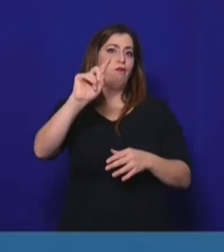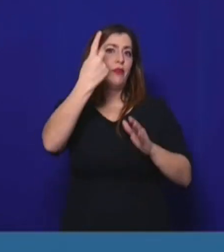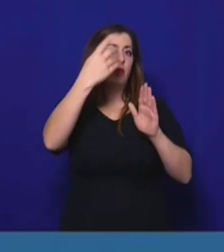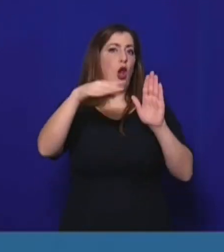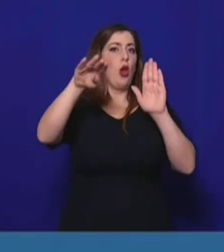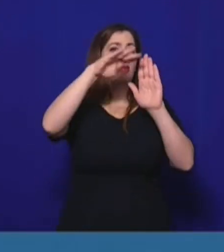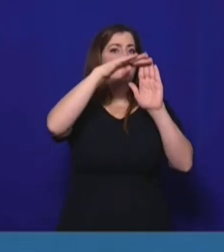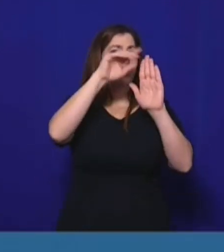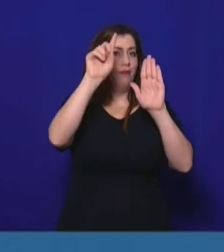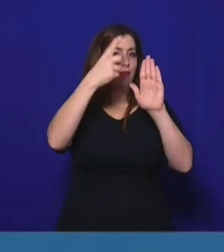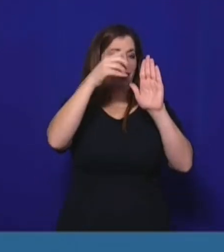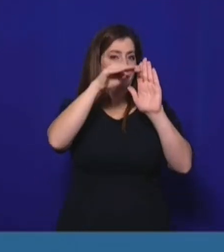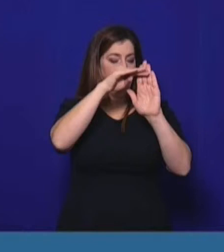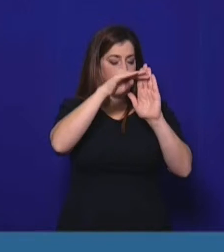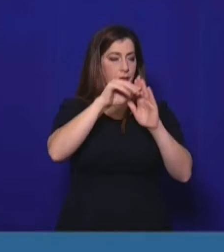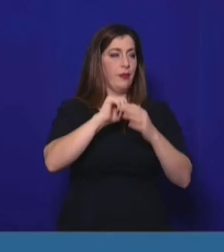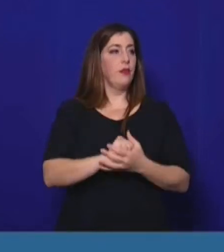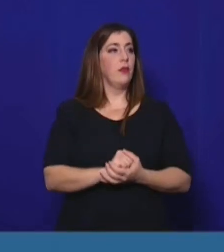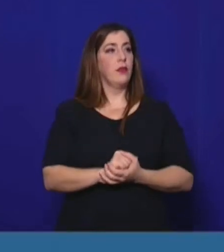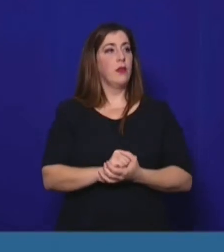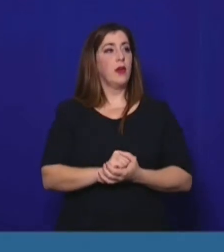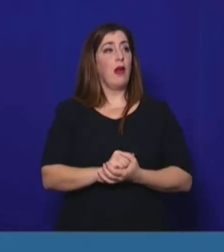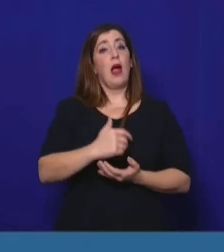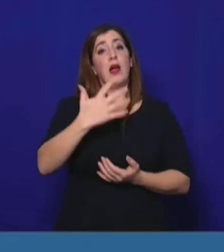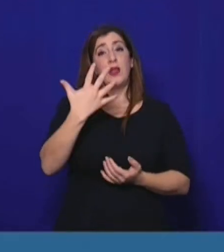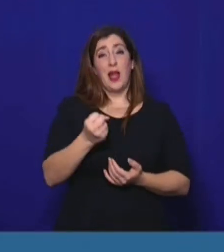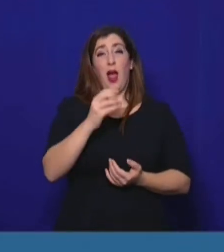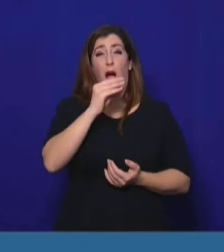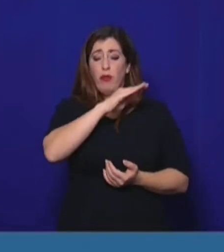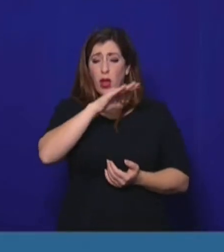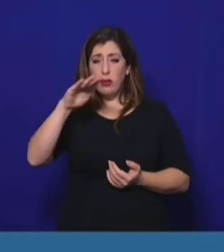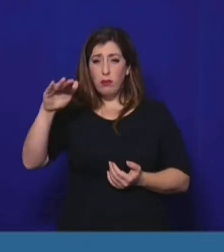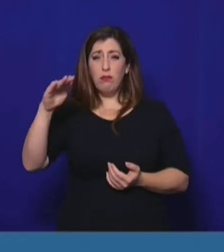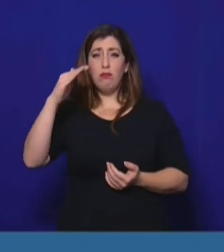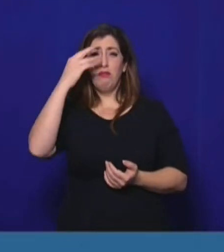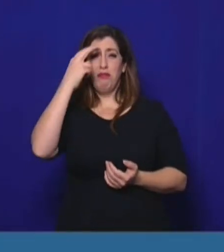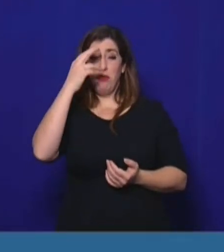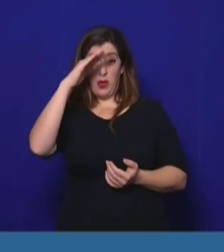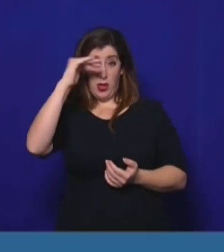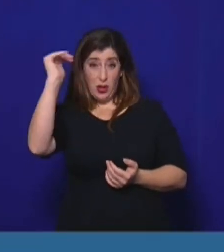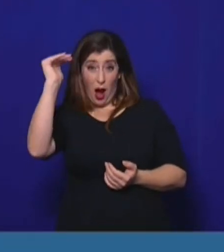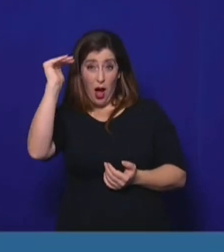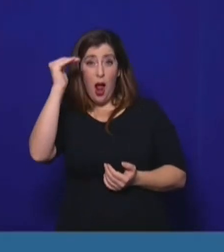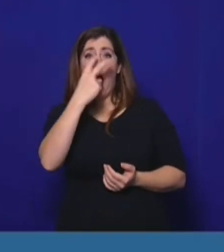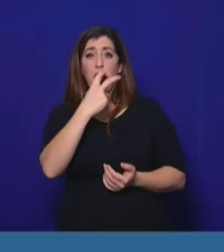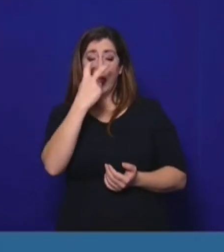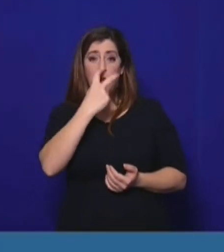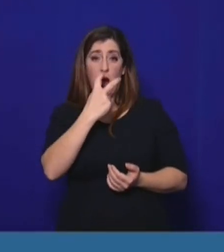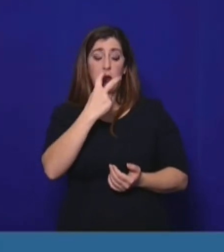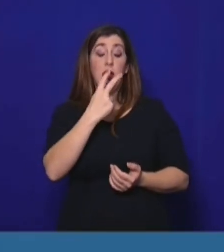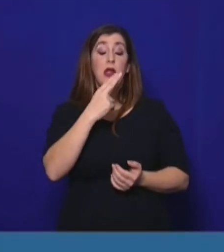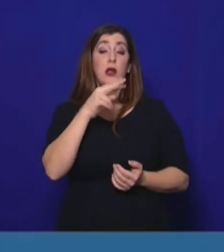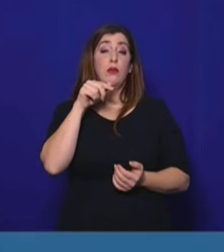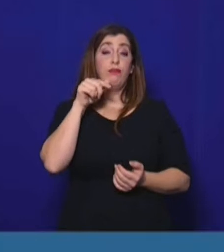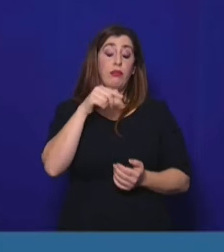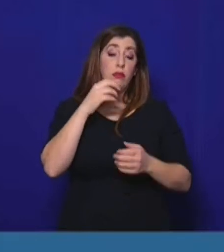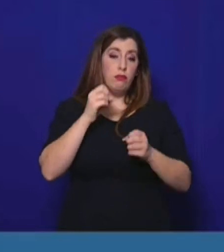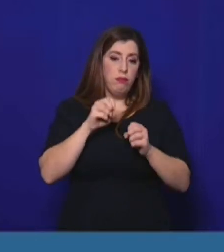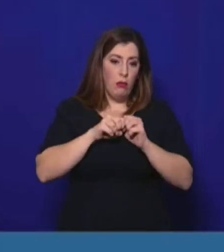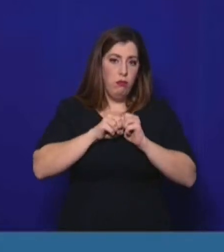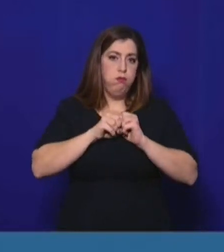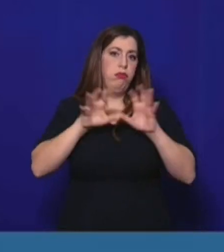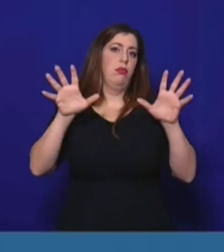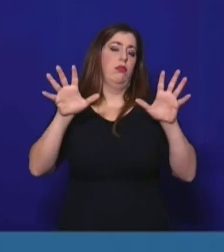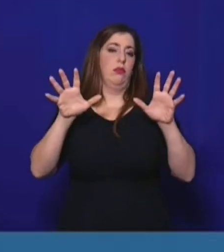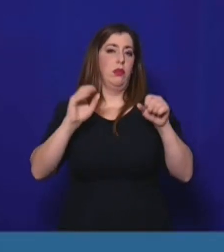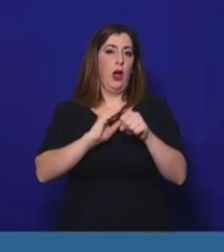li aħna kellna numru ta' homes li kellhom każijiet u bħalissa għandna homes oħrajn li għandhom ftit